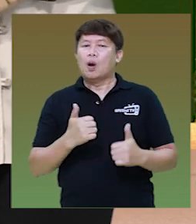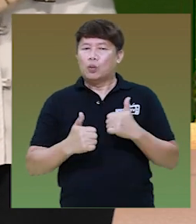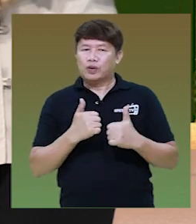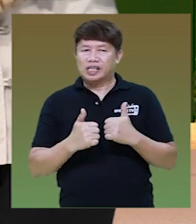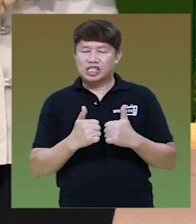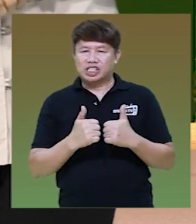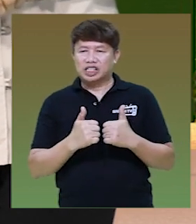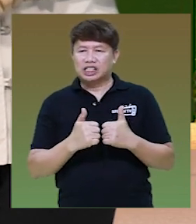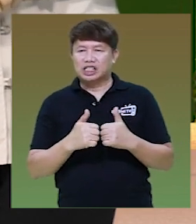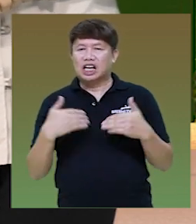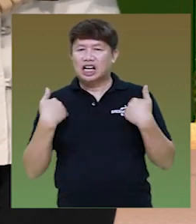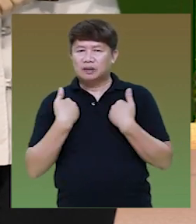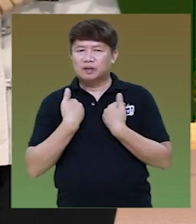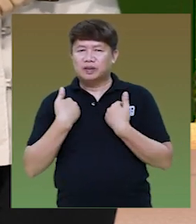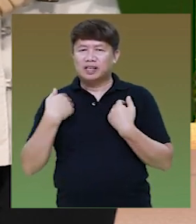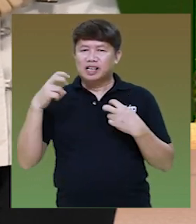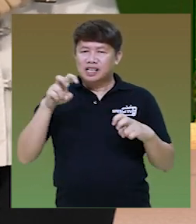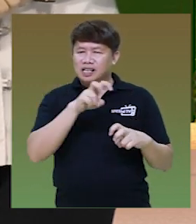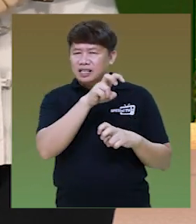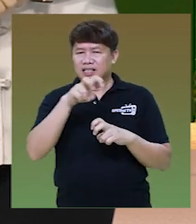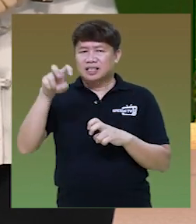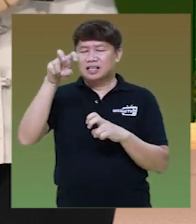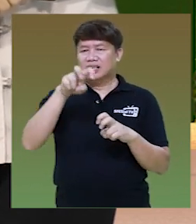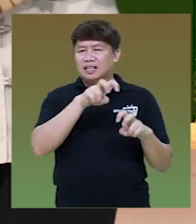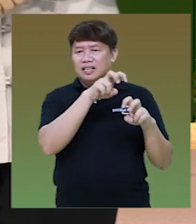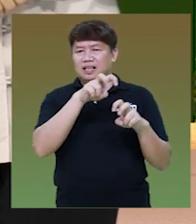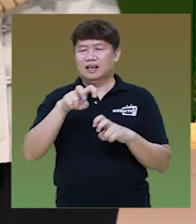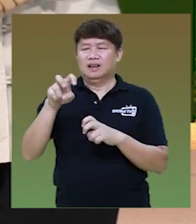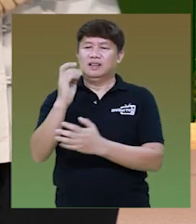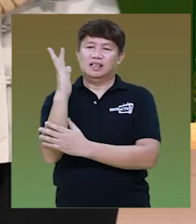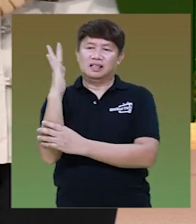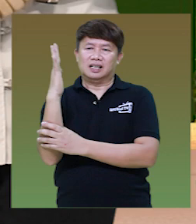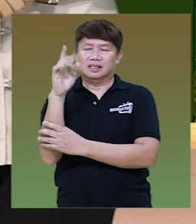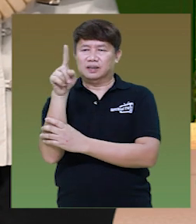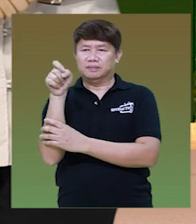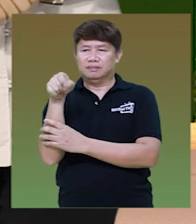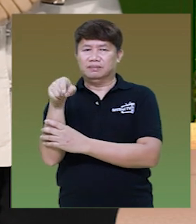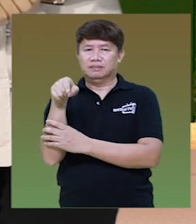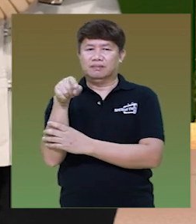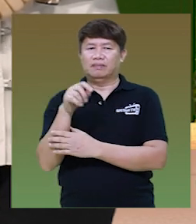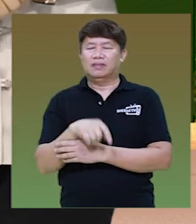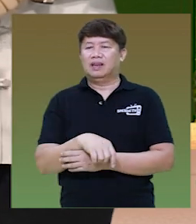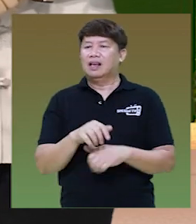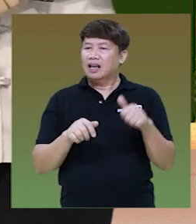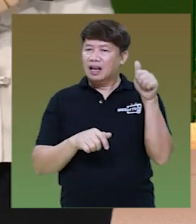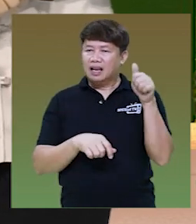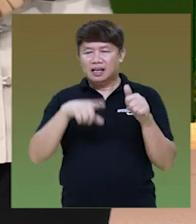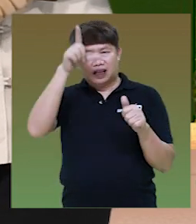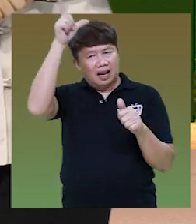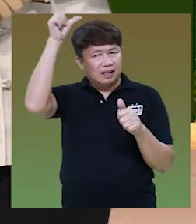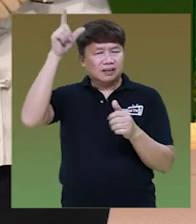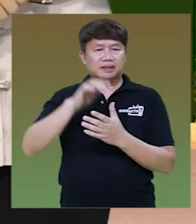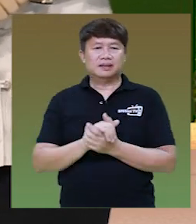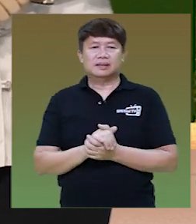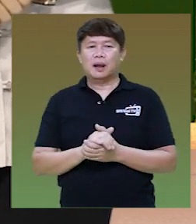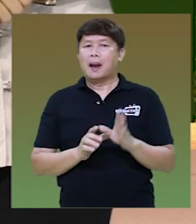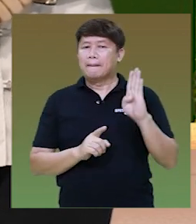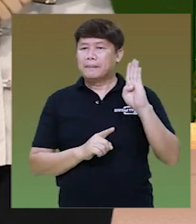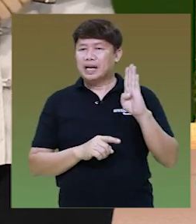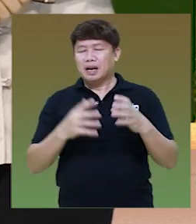Which animals are swinging on the trees? A. Lions.